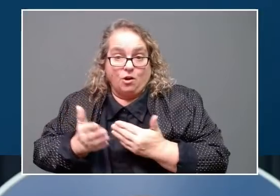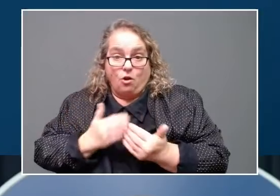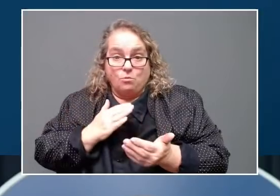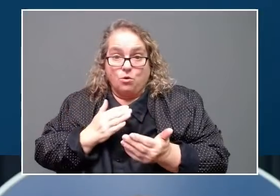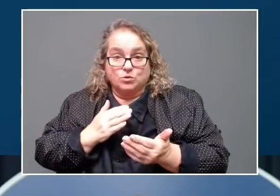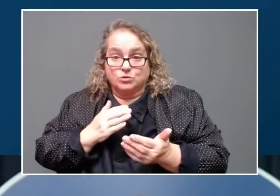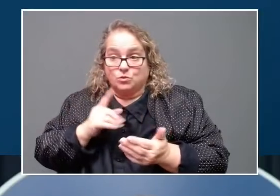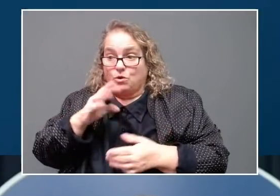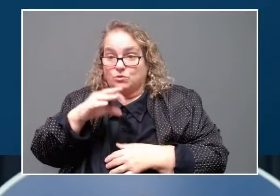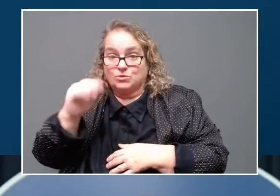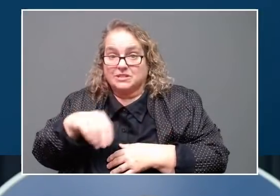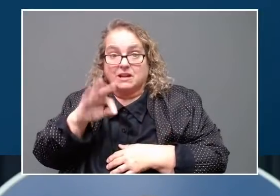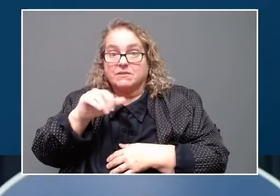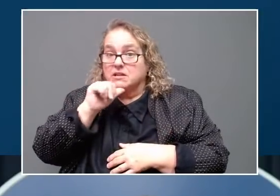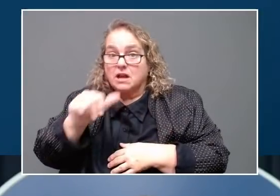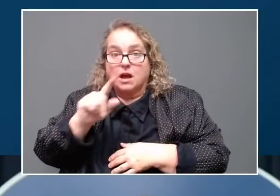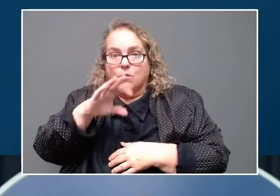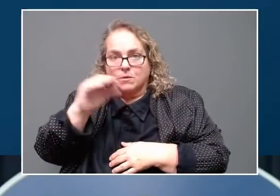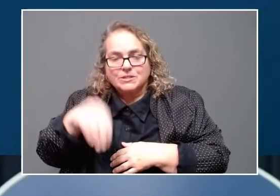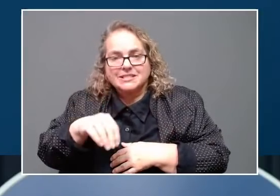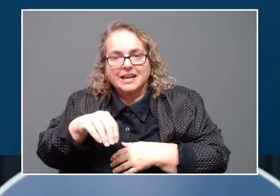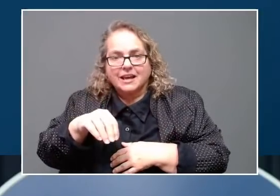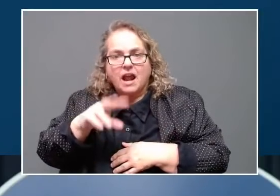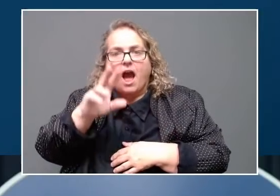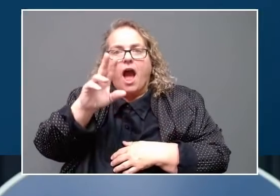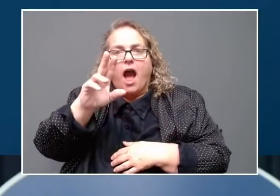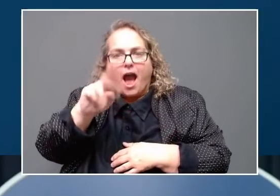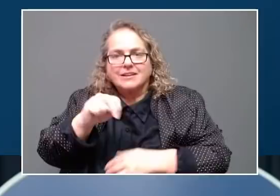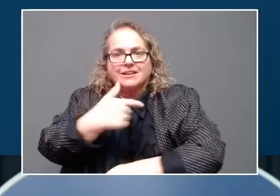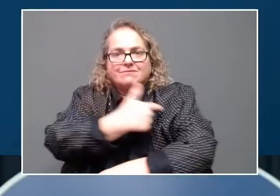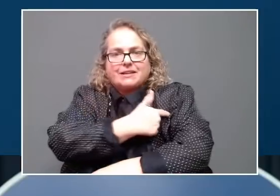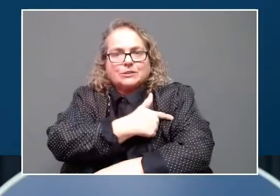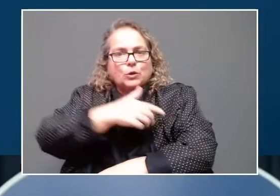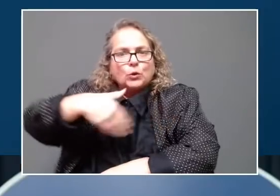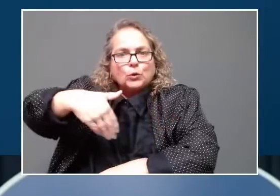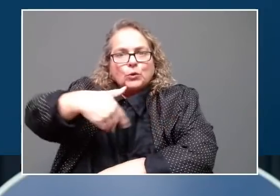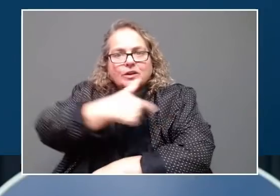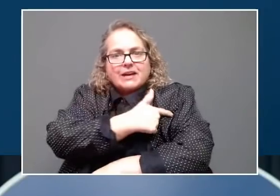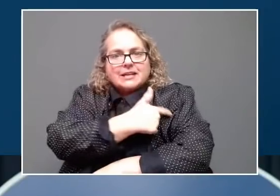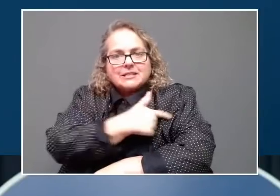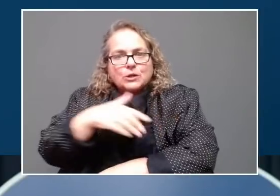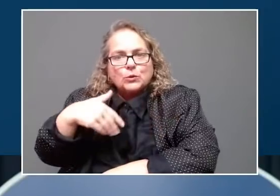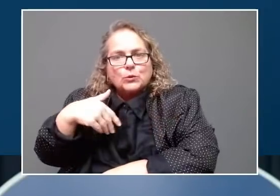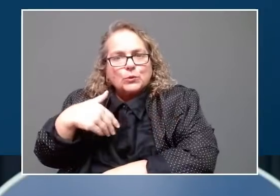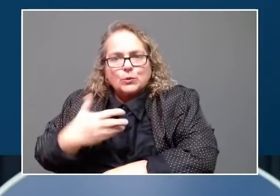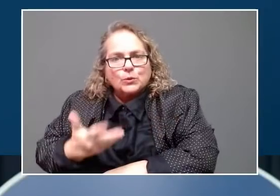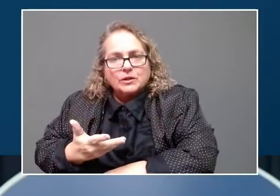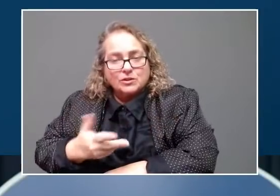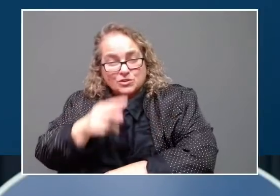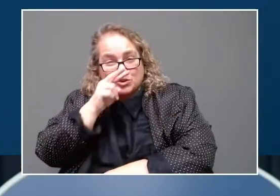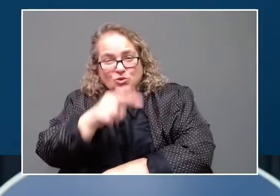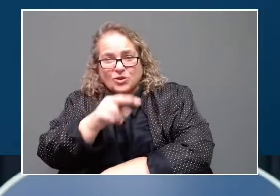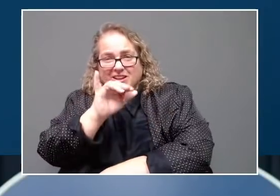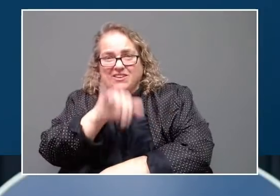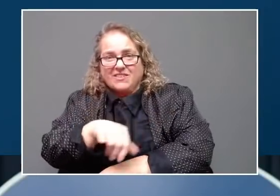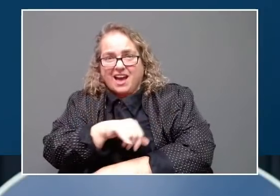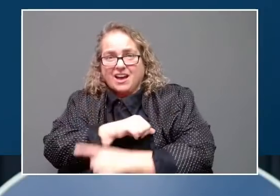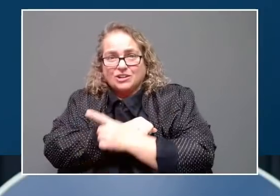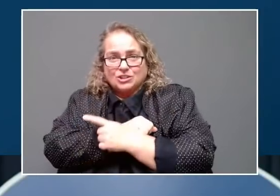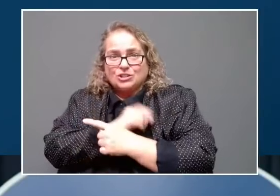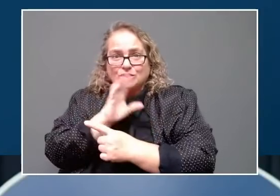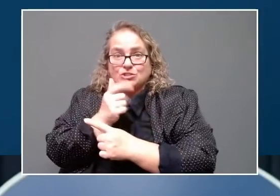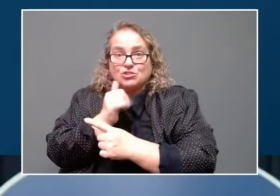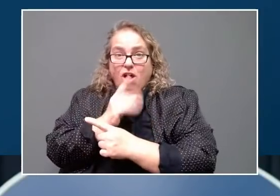not entirely, unvaccinated individuals. So when we look at this chart, statistically, if